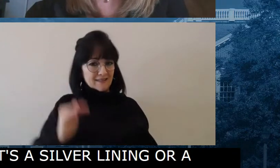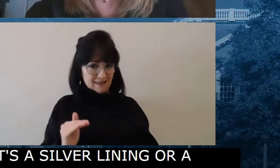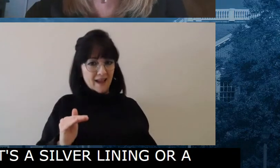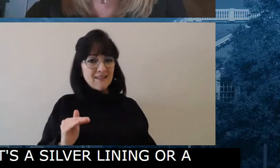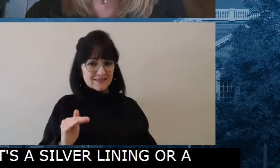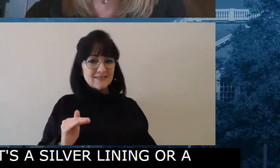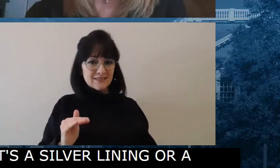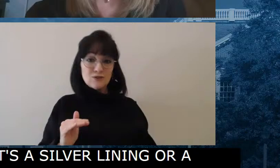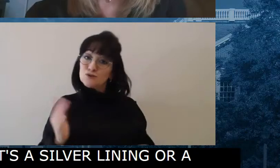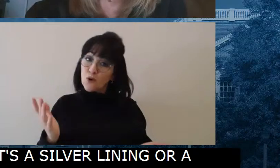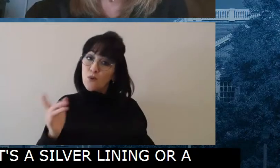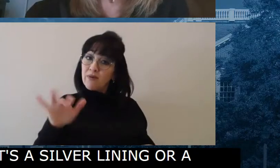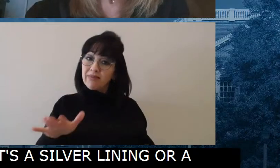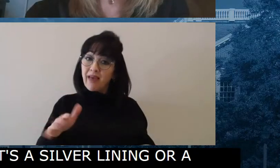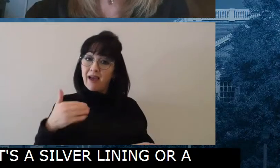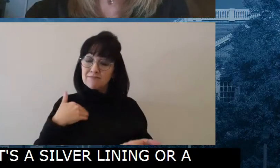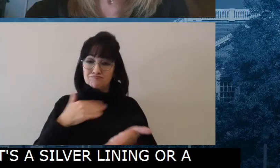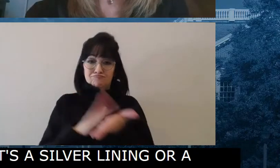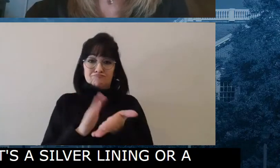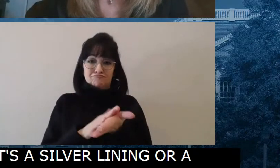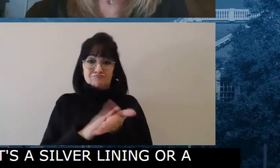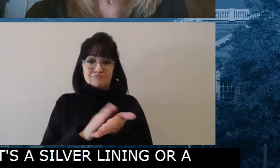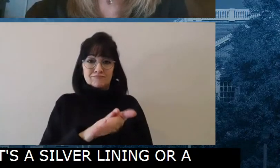are doing right now.